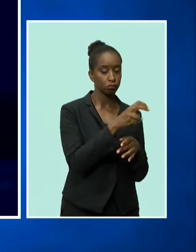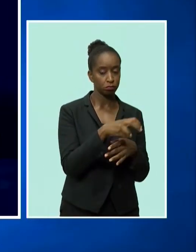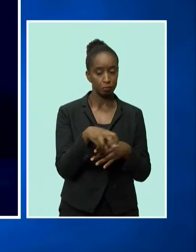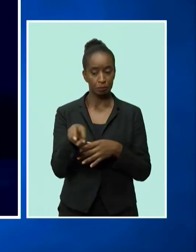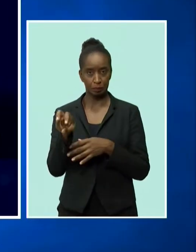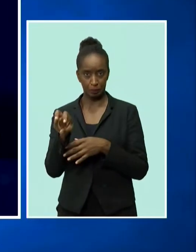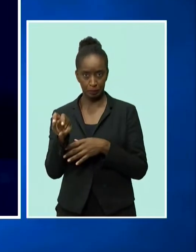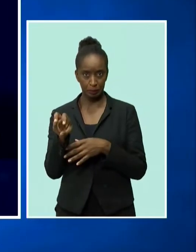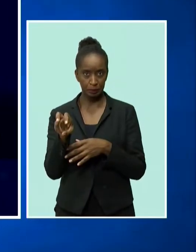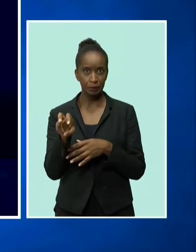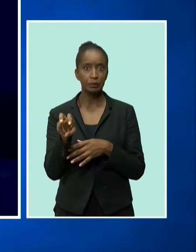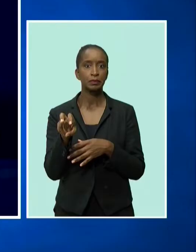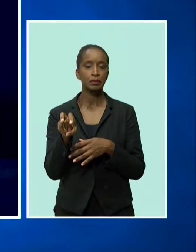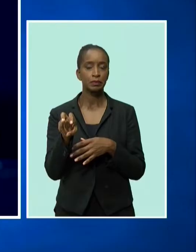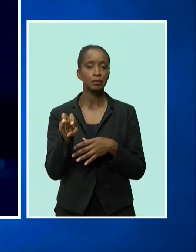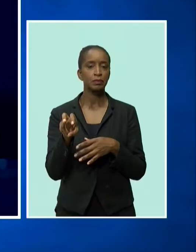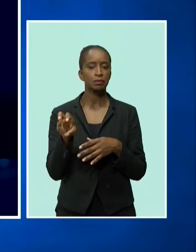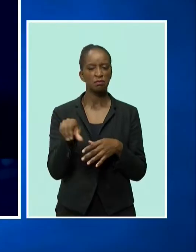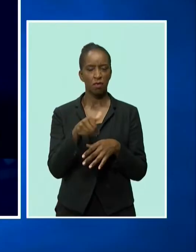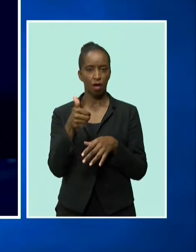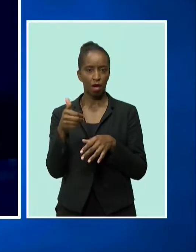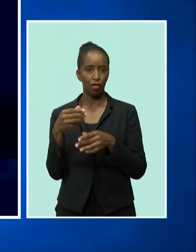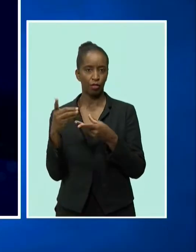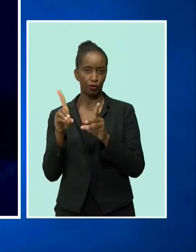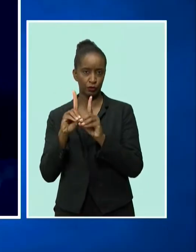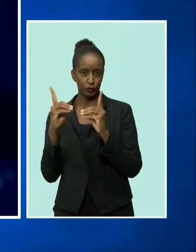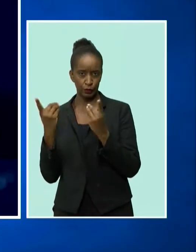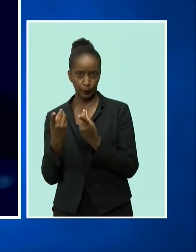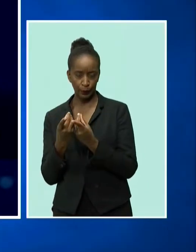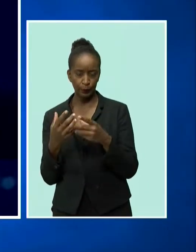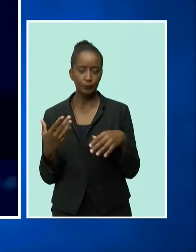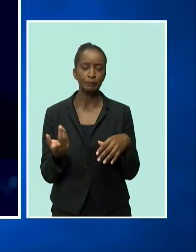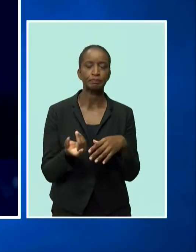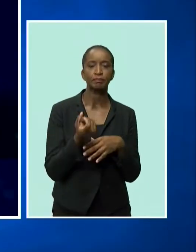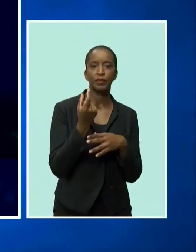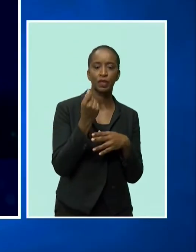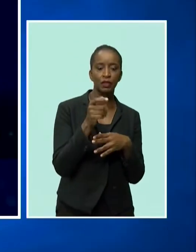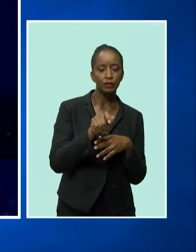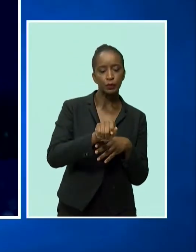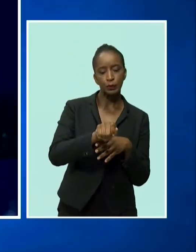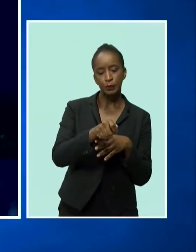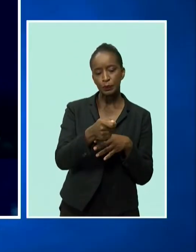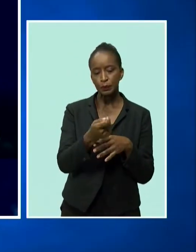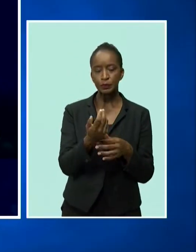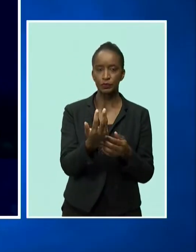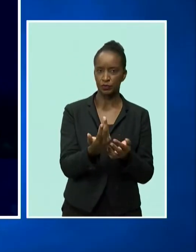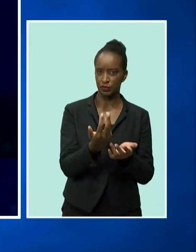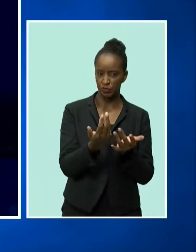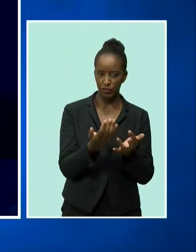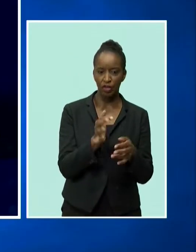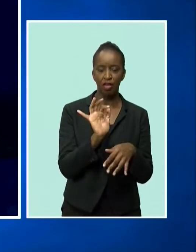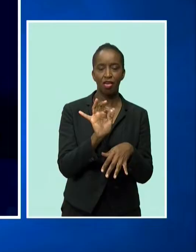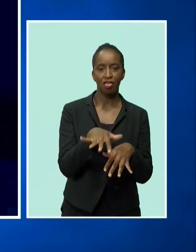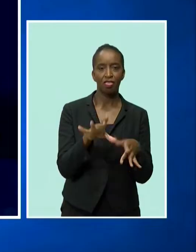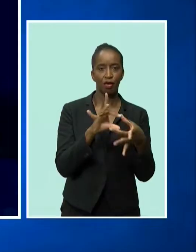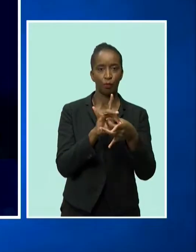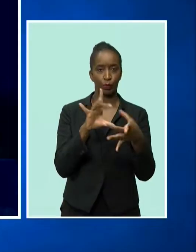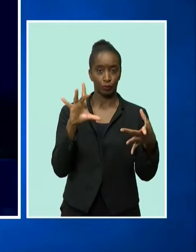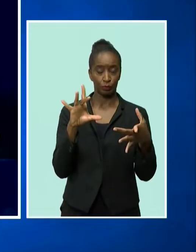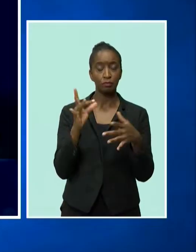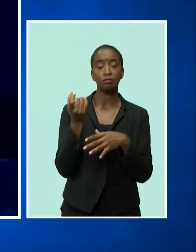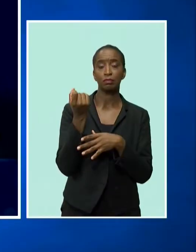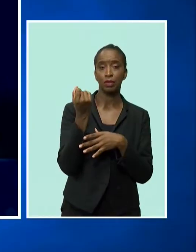of a prohibited stove. All approved amenities such as microwave and refrigerator remain